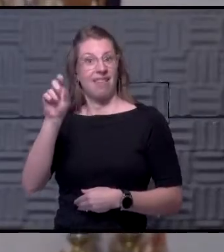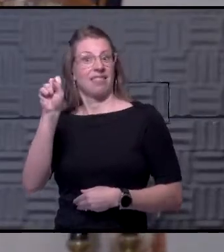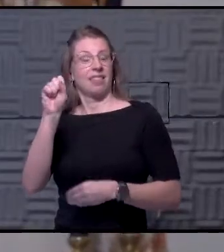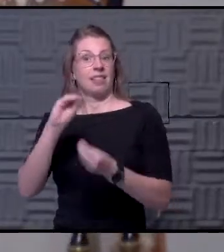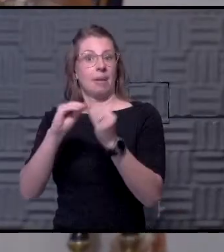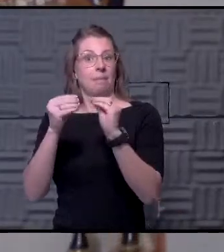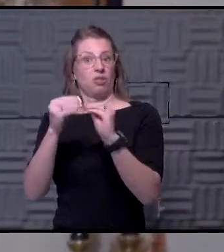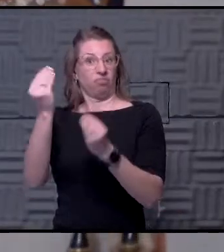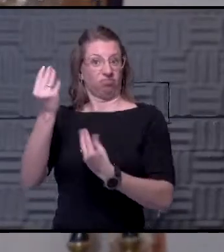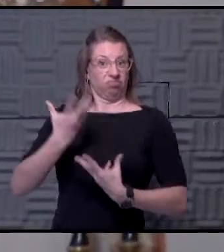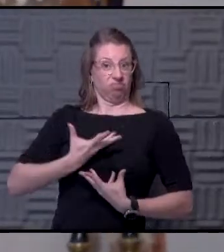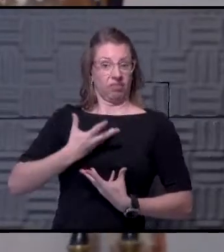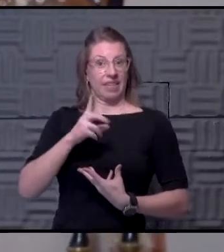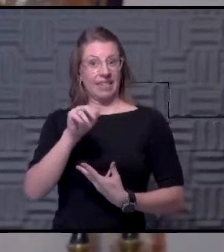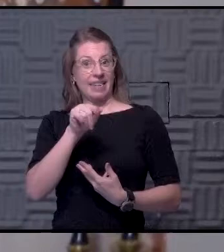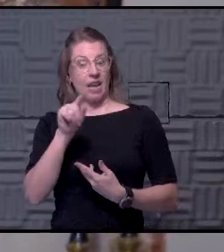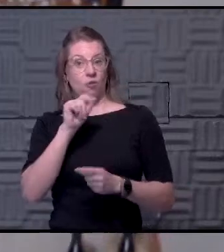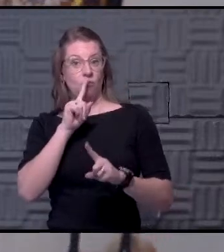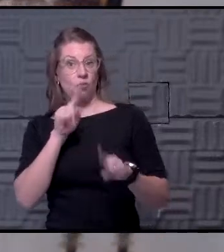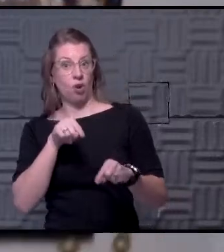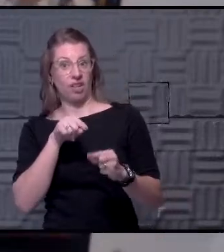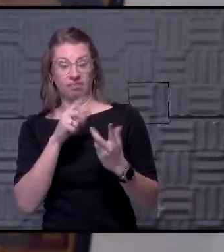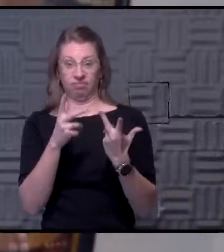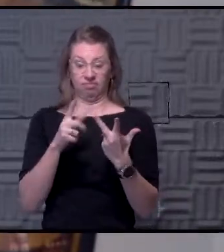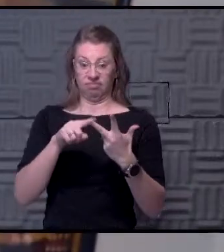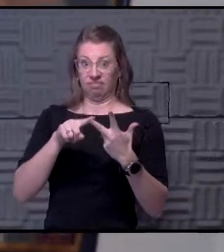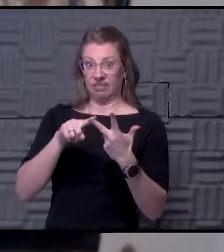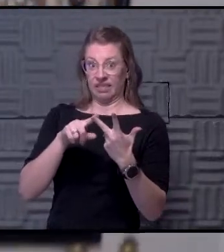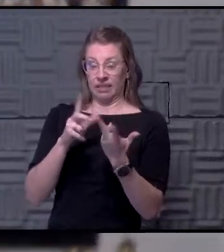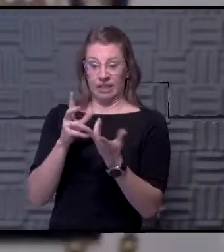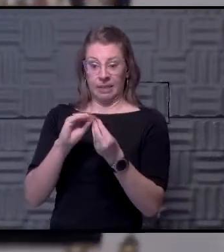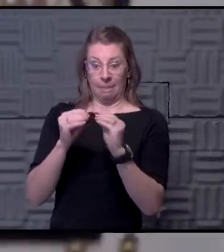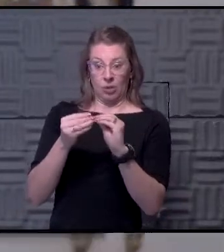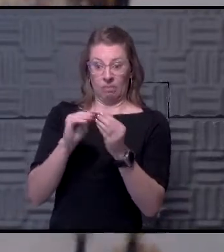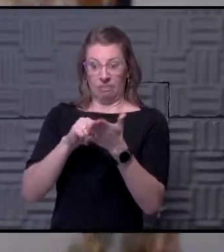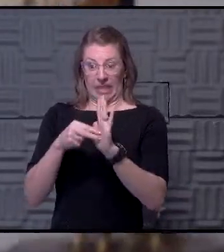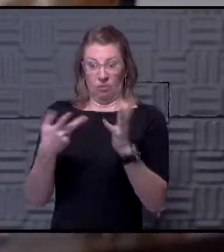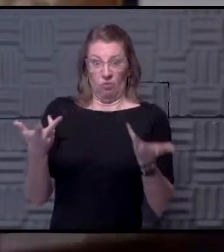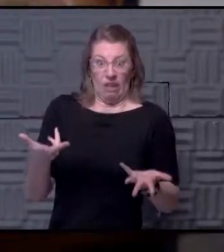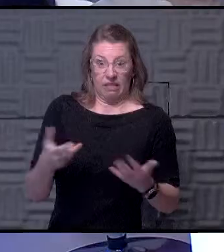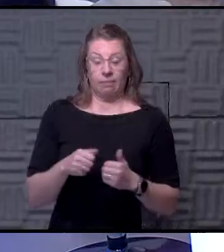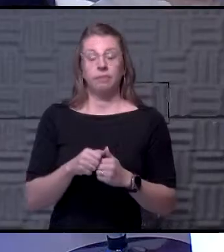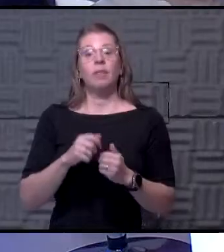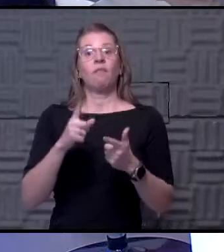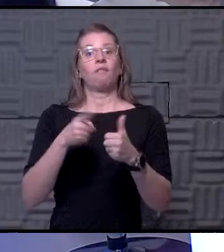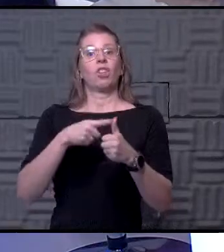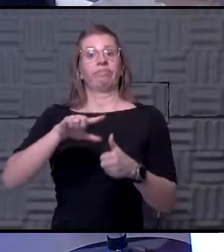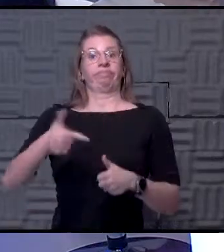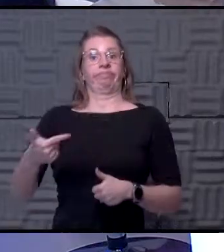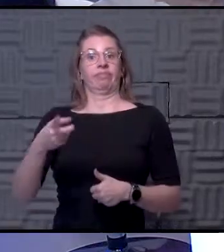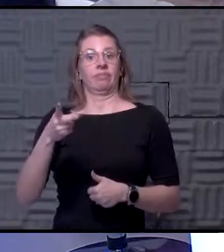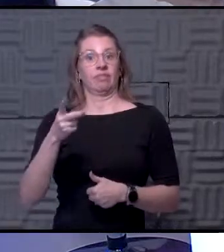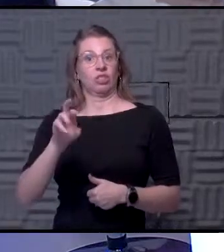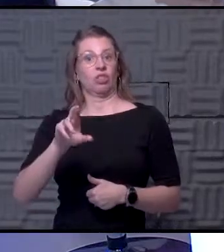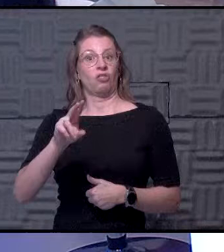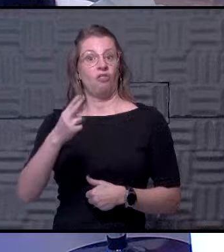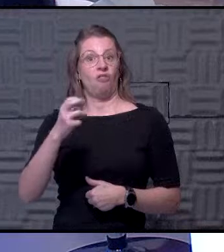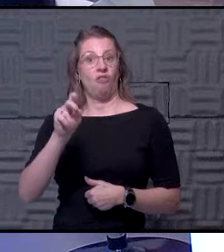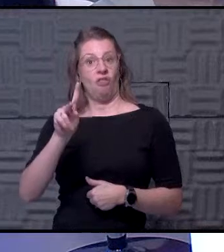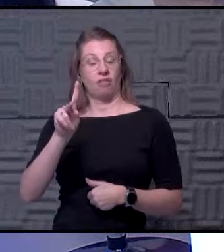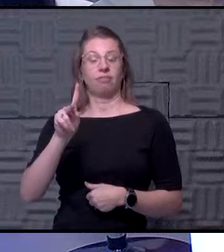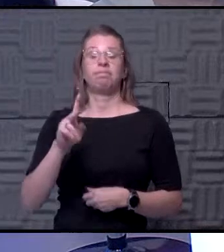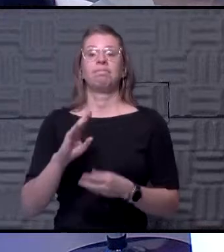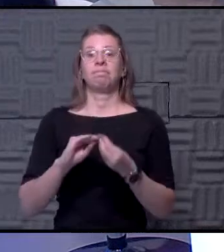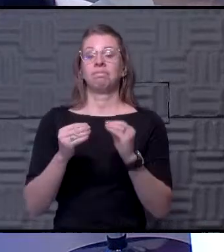Kansas, how we can improve data reporting, and what's at stake in those numbers. But first, Doc Hawk, give us the good news.